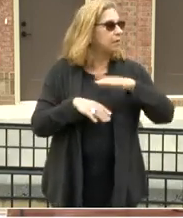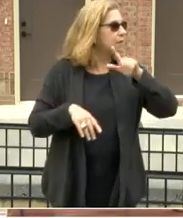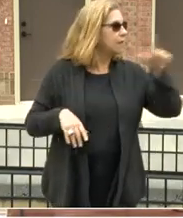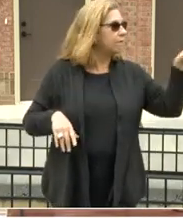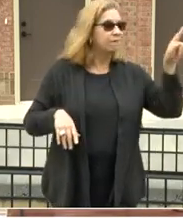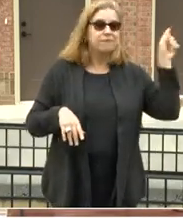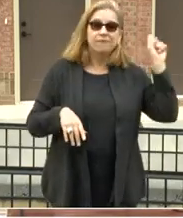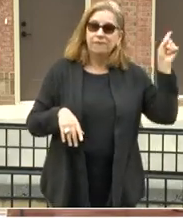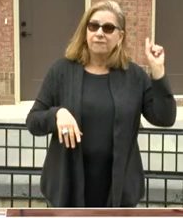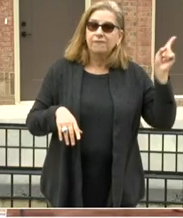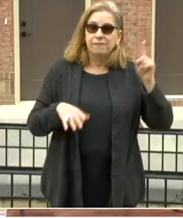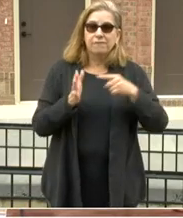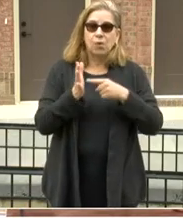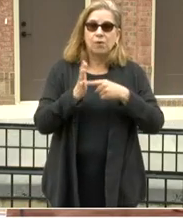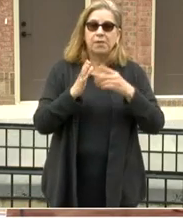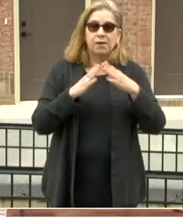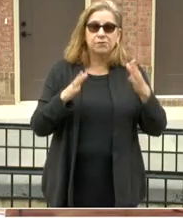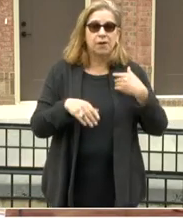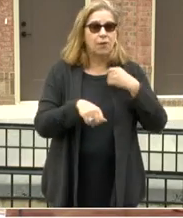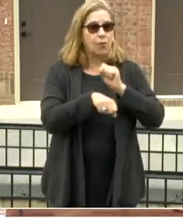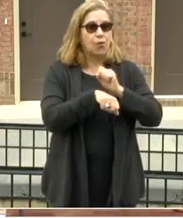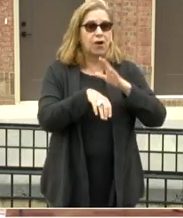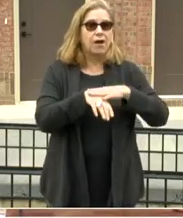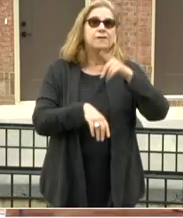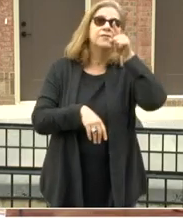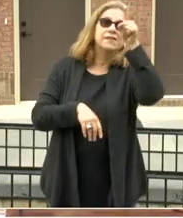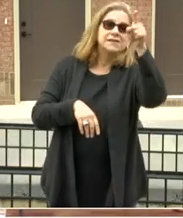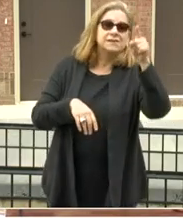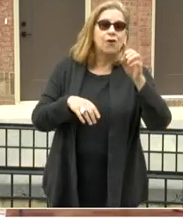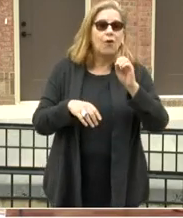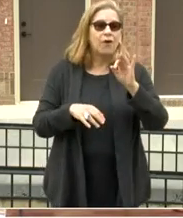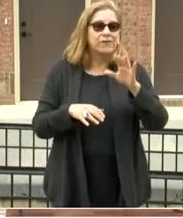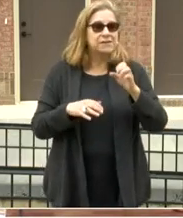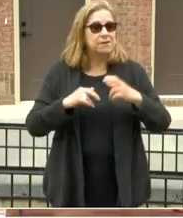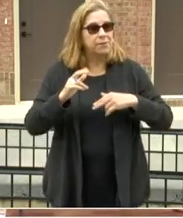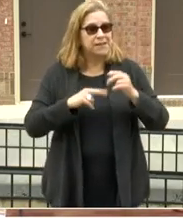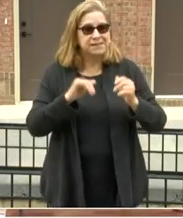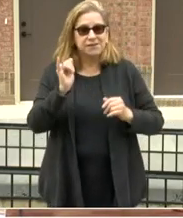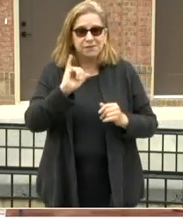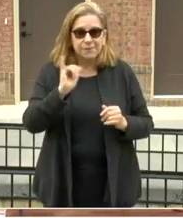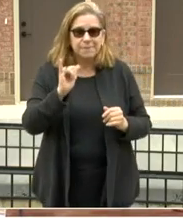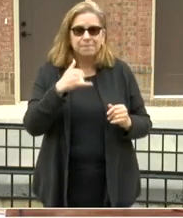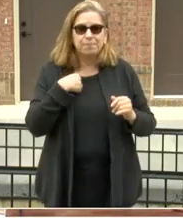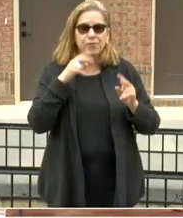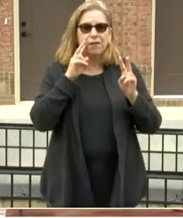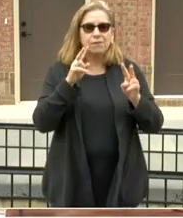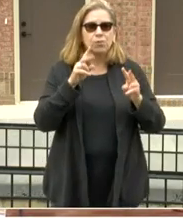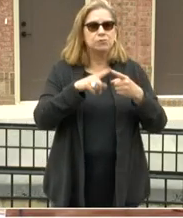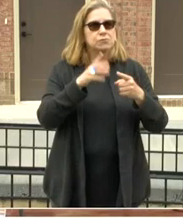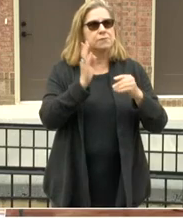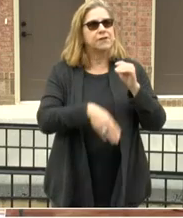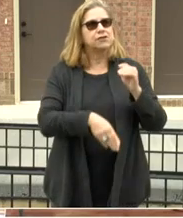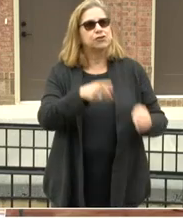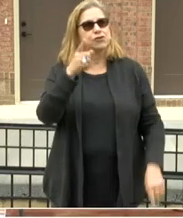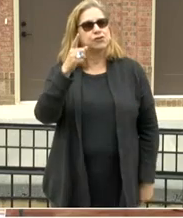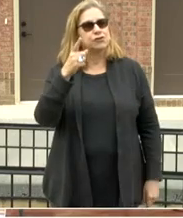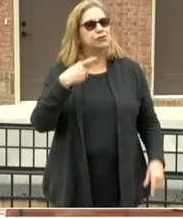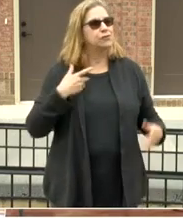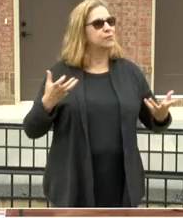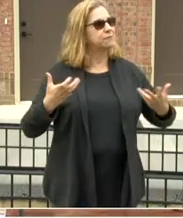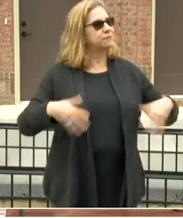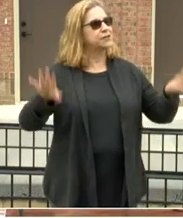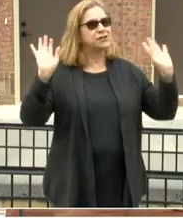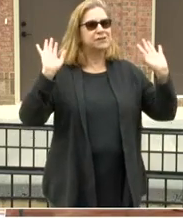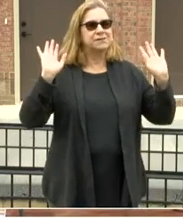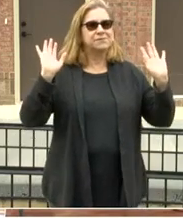on the Whitman Walker building for a number of years now and look forward to its completion, which will